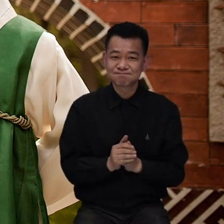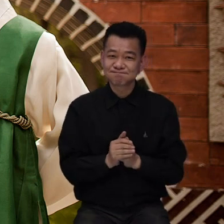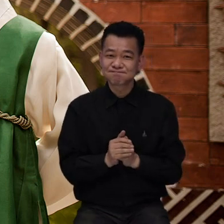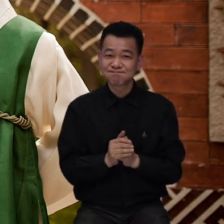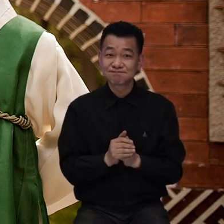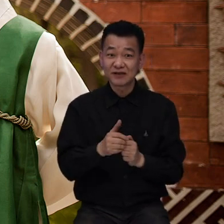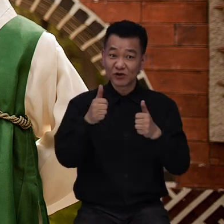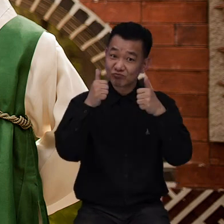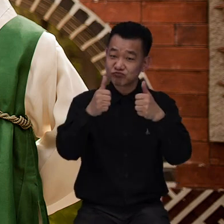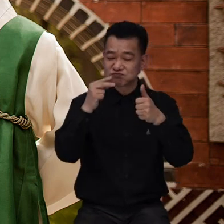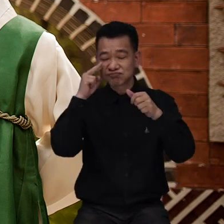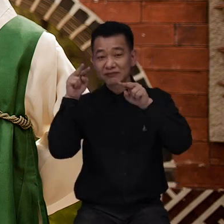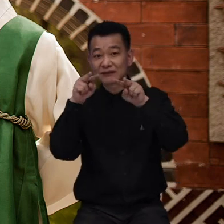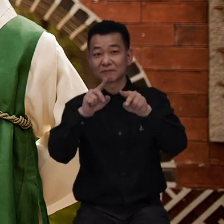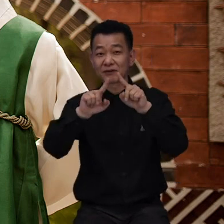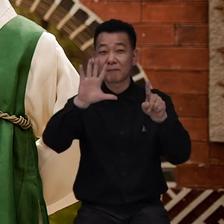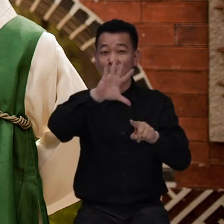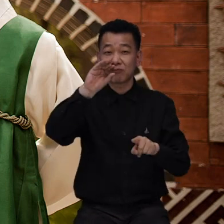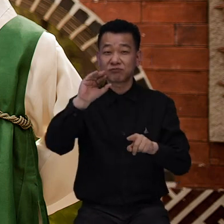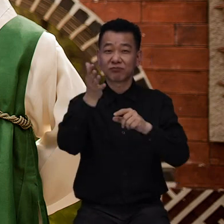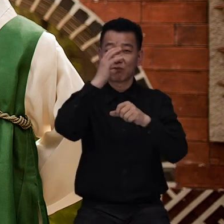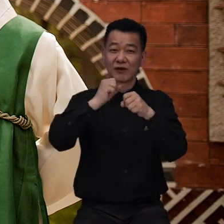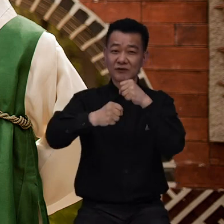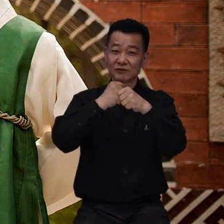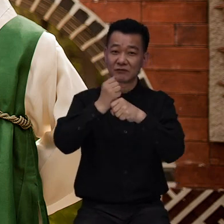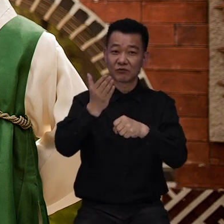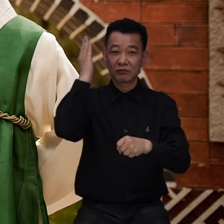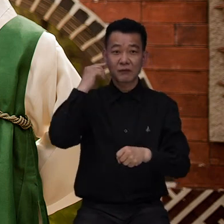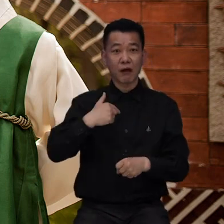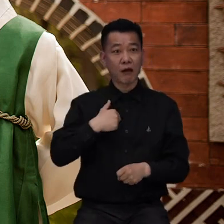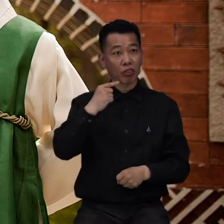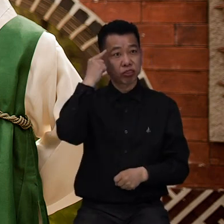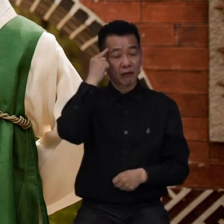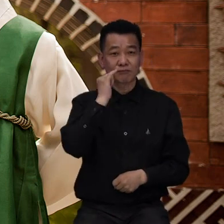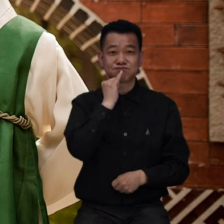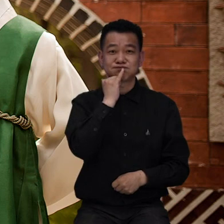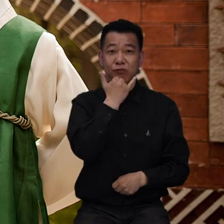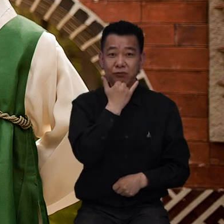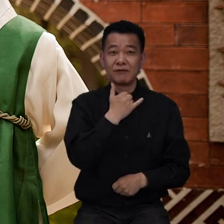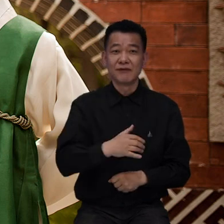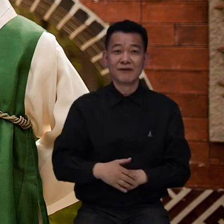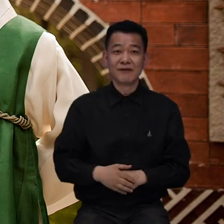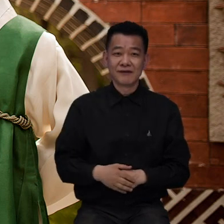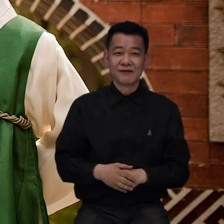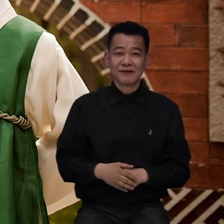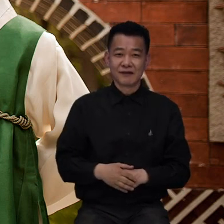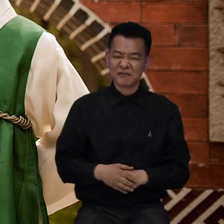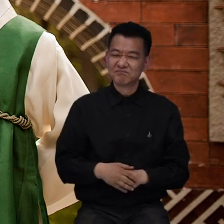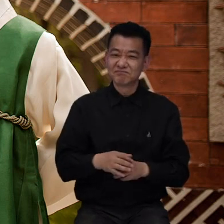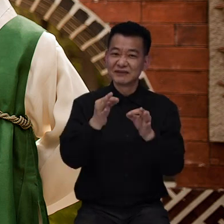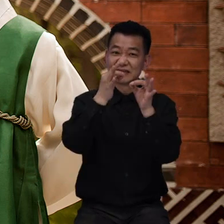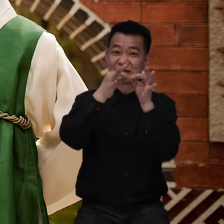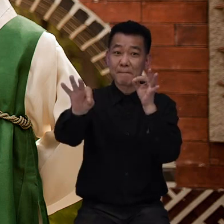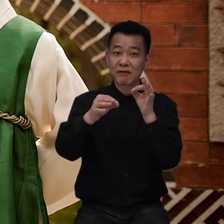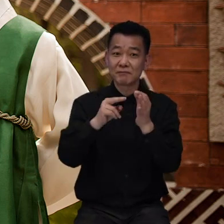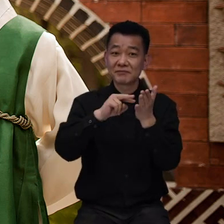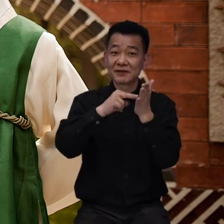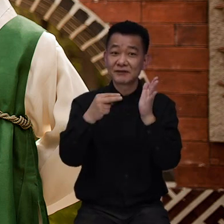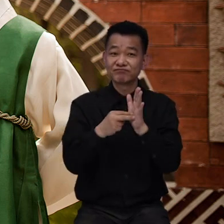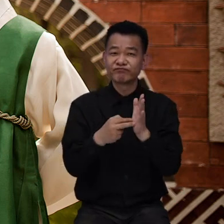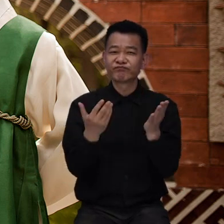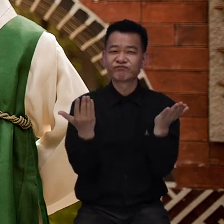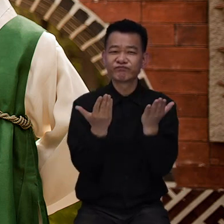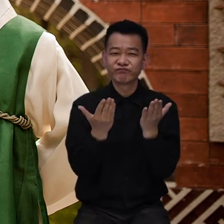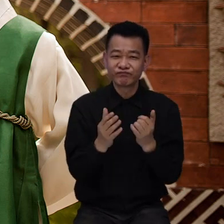someone that needs help. Oh, I was completely wrong. It's a simple statement, but I think